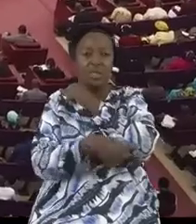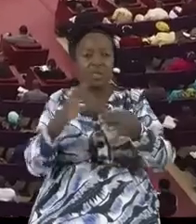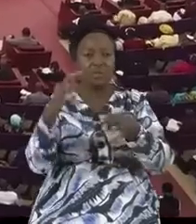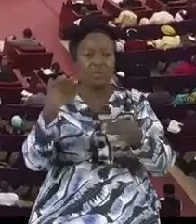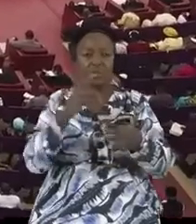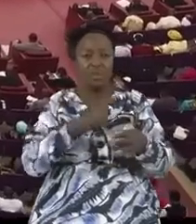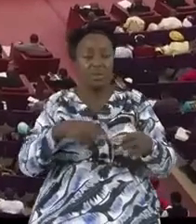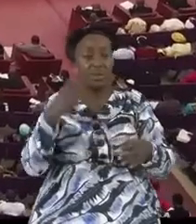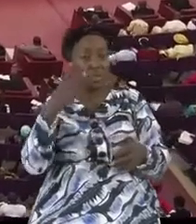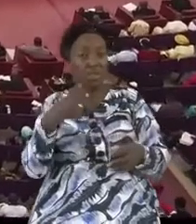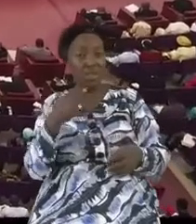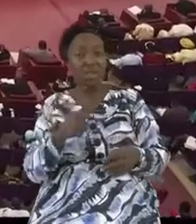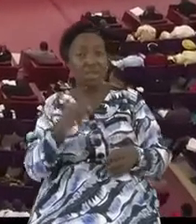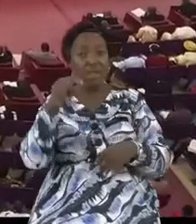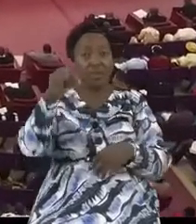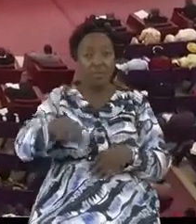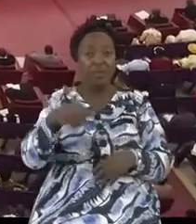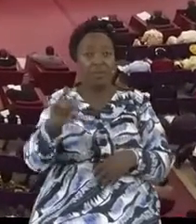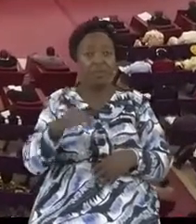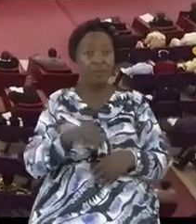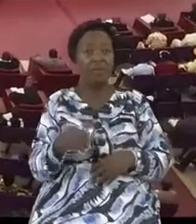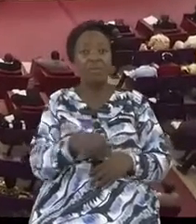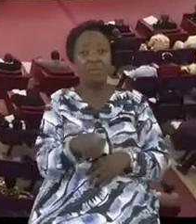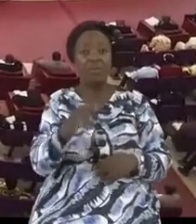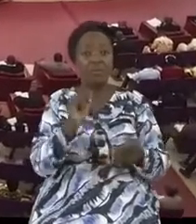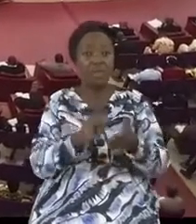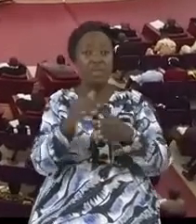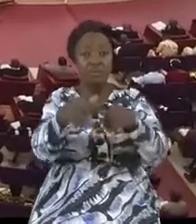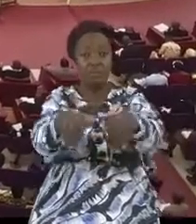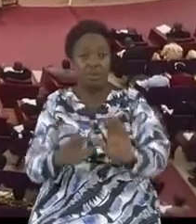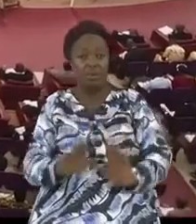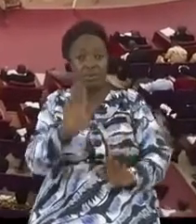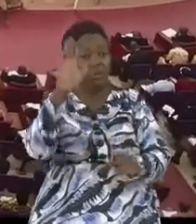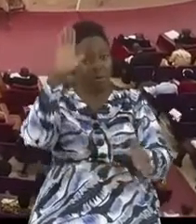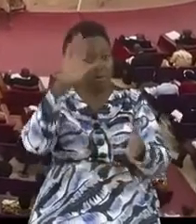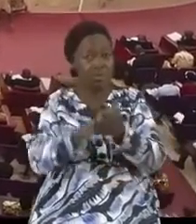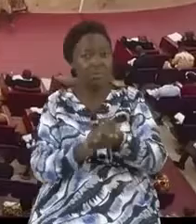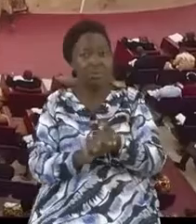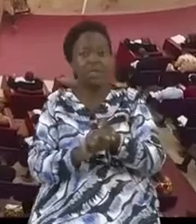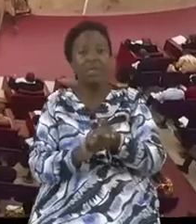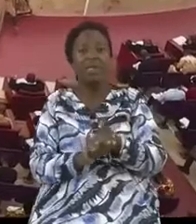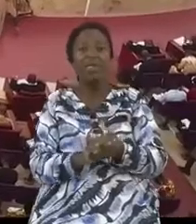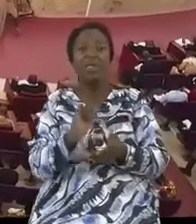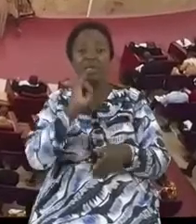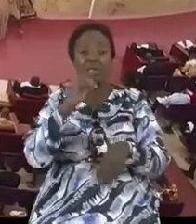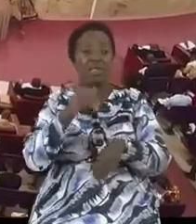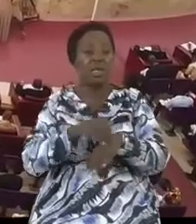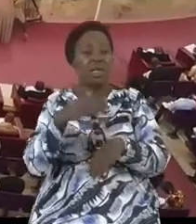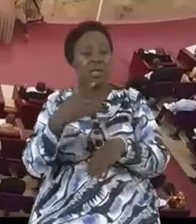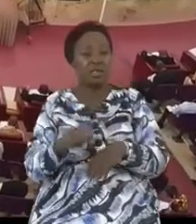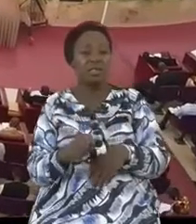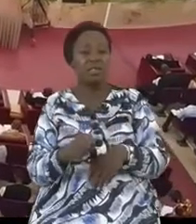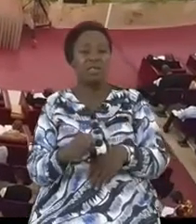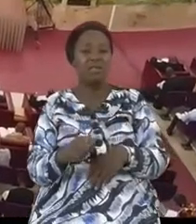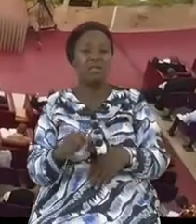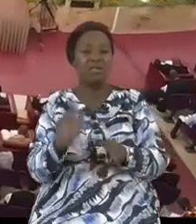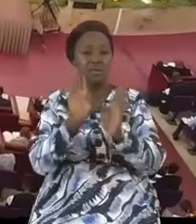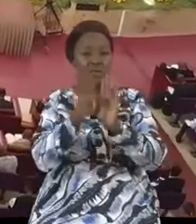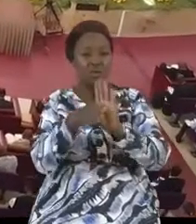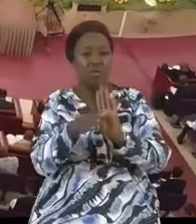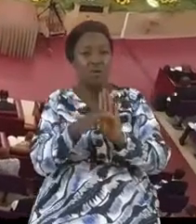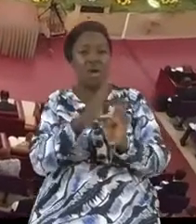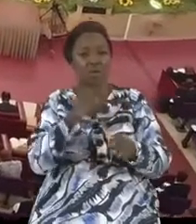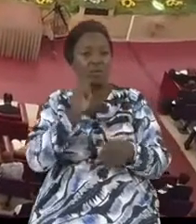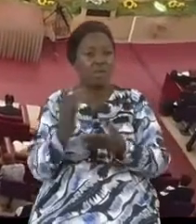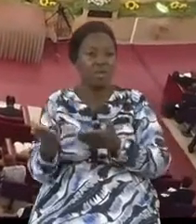of them which have buried thy husband are at the door, and they shall carry thee